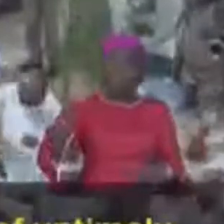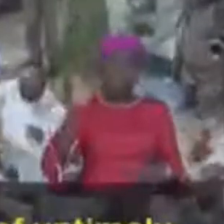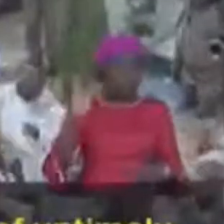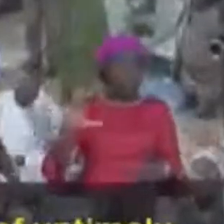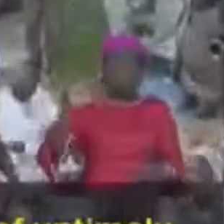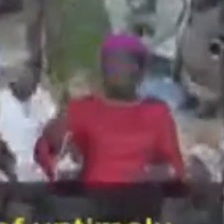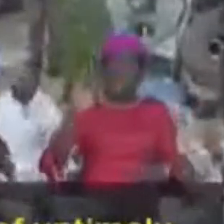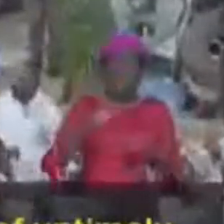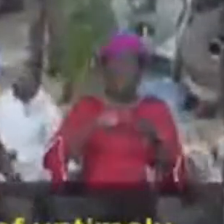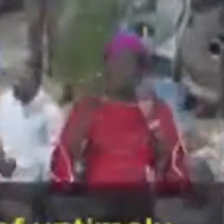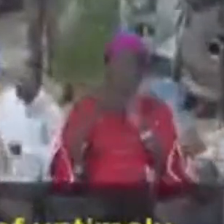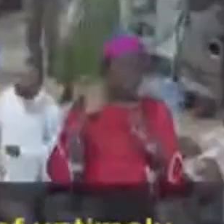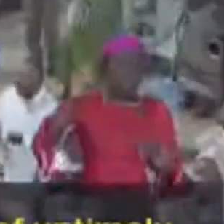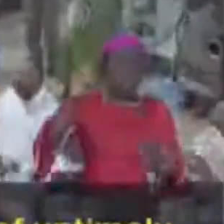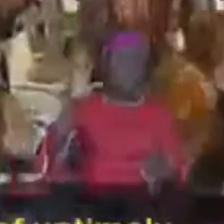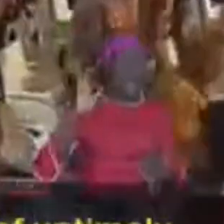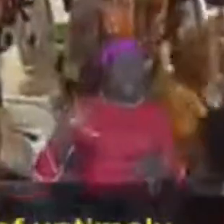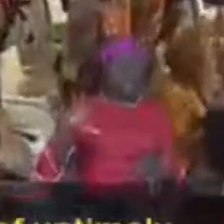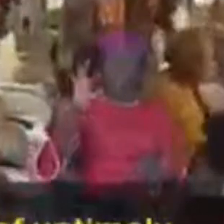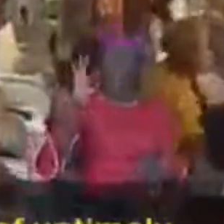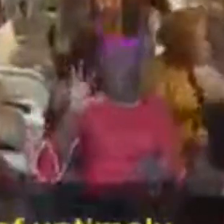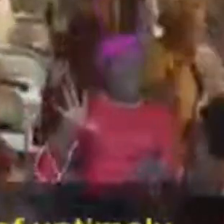Number 6.